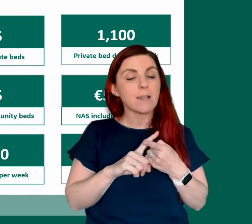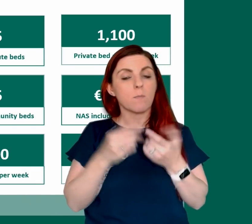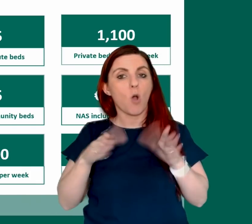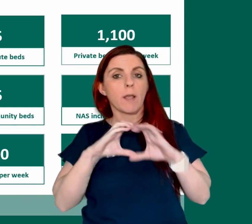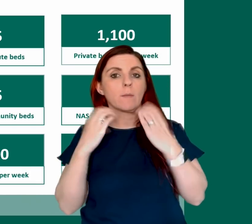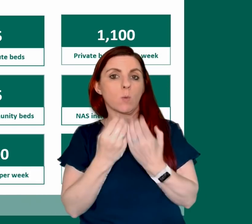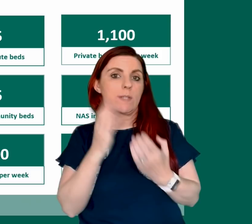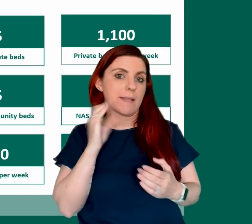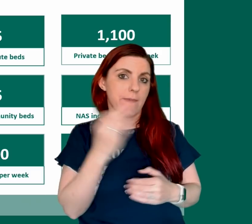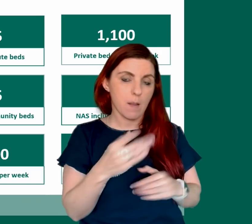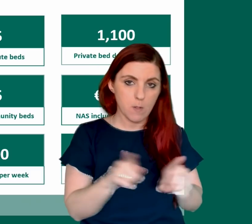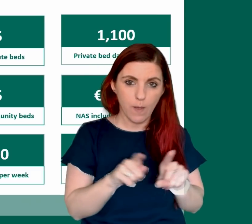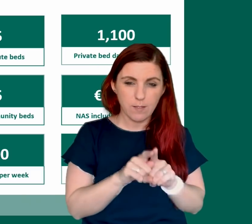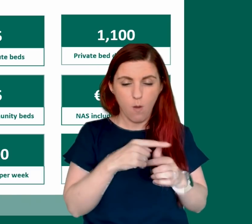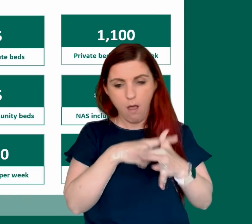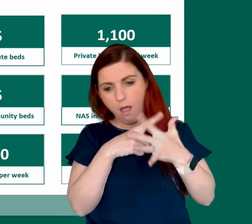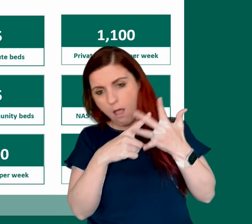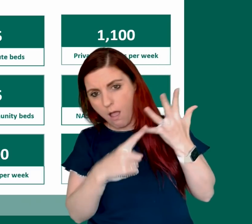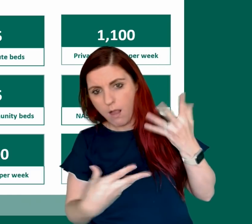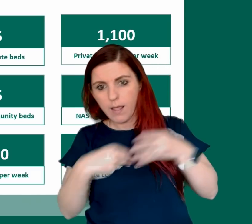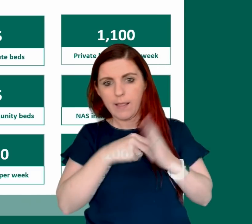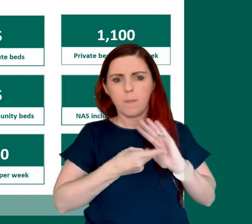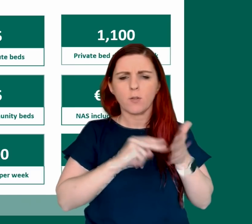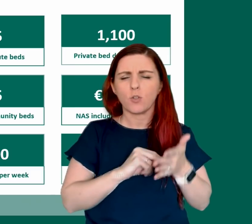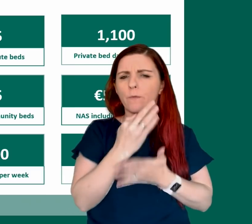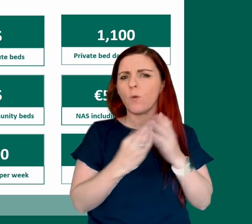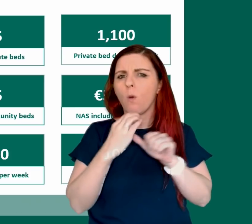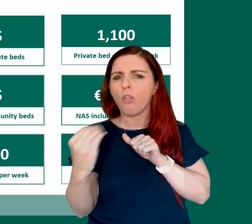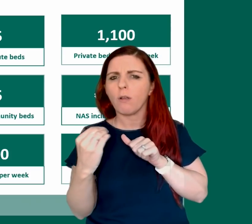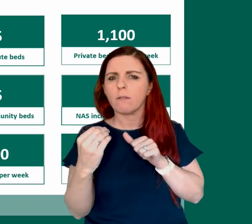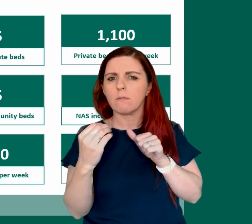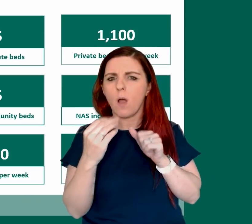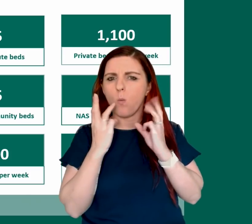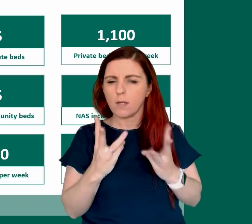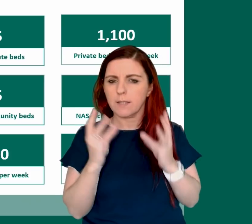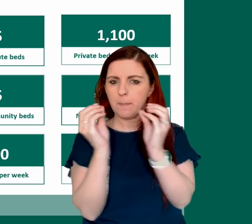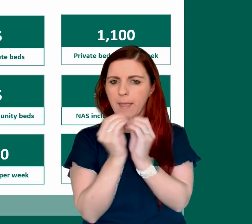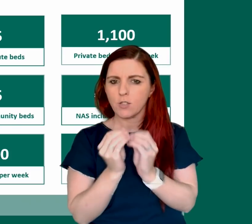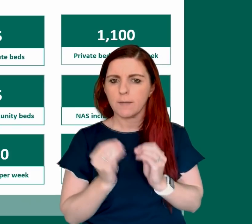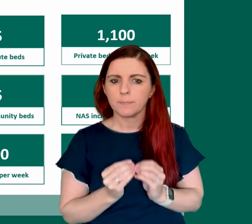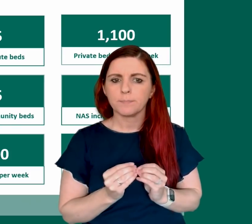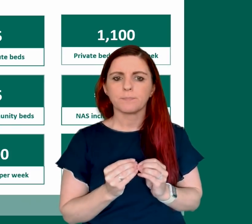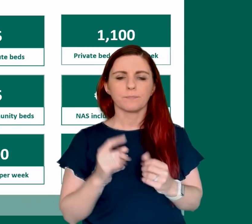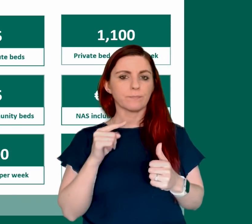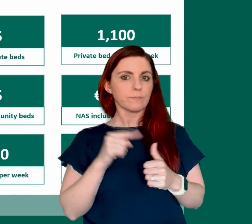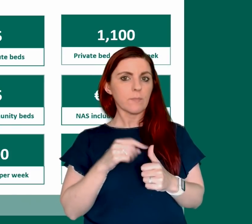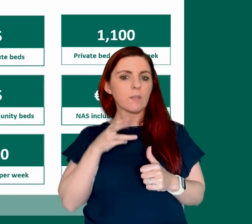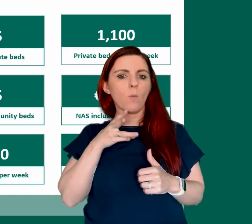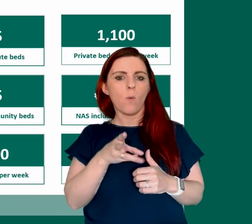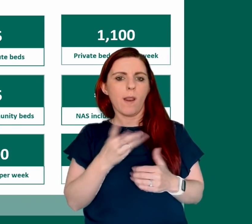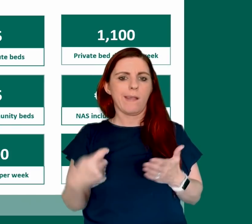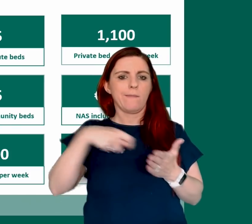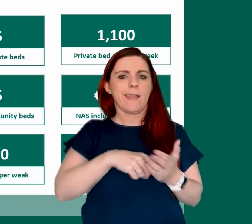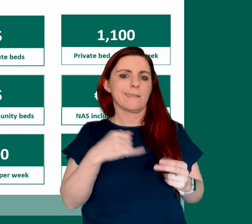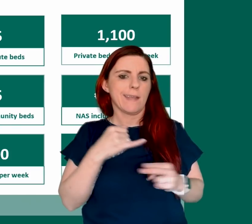range of initiatives that are set out in the plan. Would also draw your attention just to a couple of the other areas that are not the mainstream ones, if you like, that we are investing